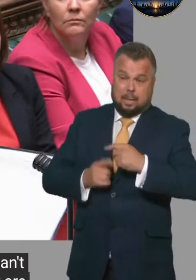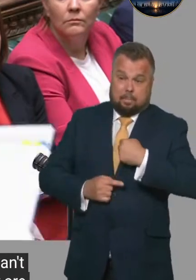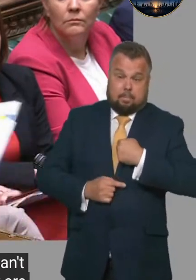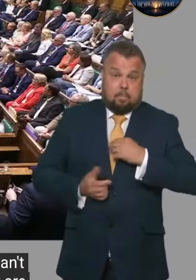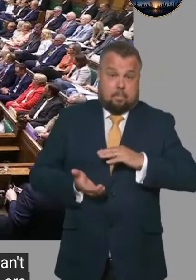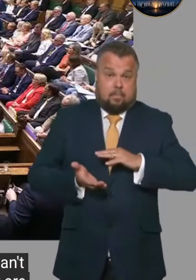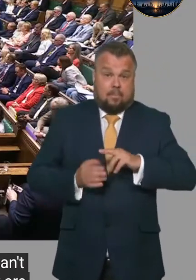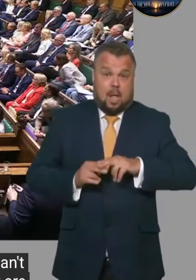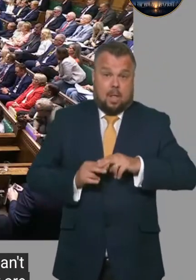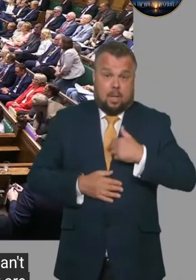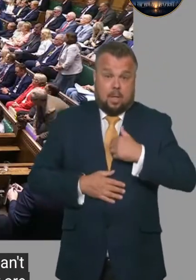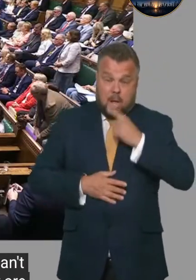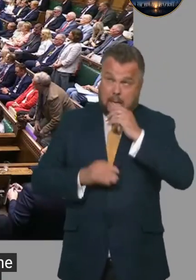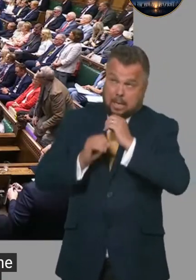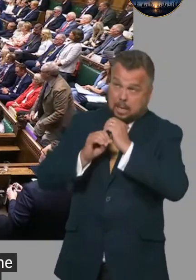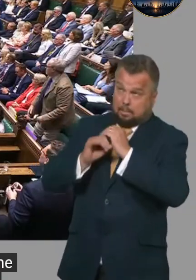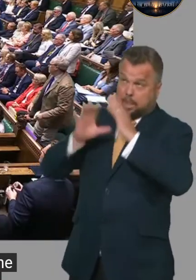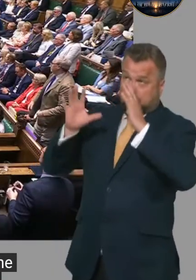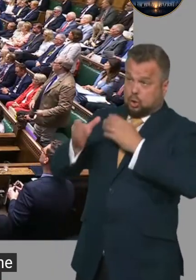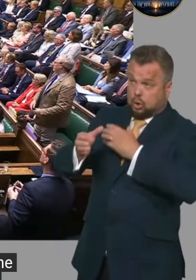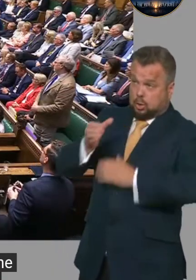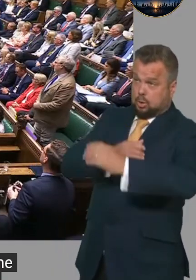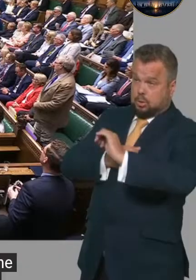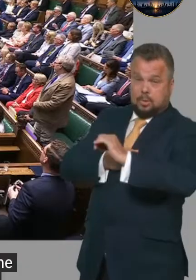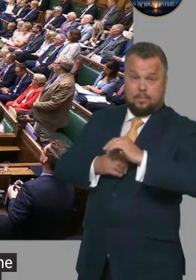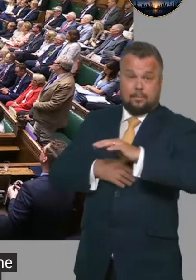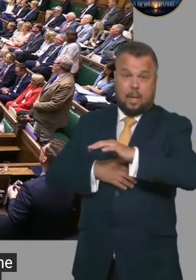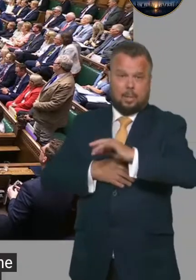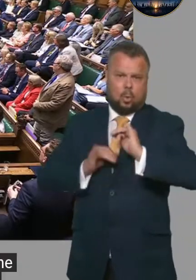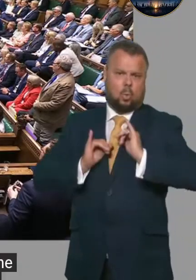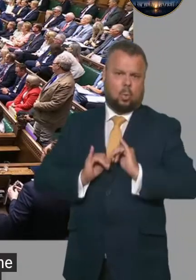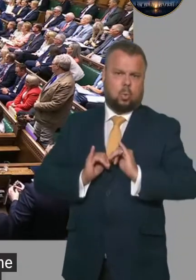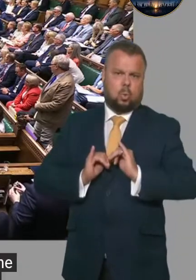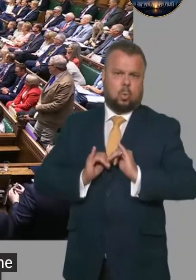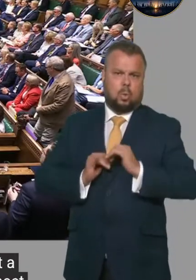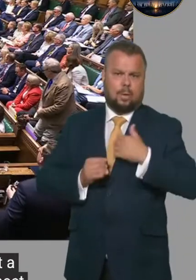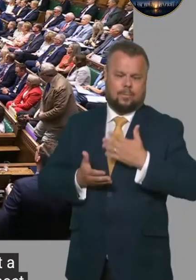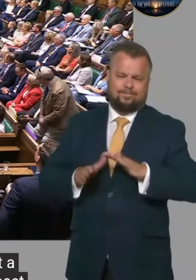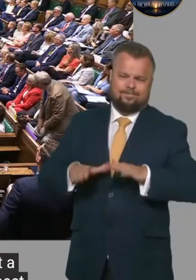family. Leader of the Opposition, Kemi Bednall.